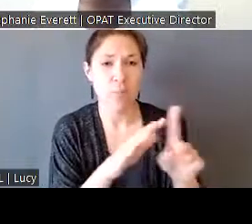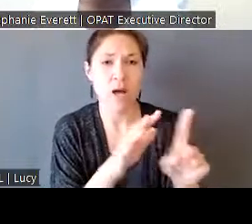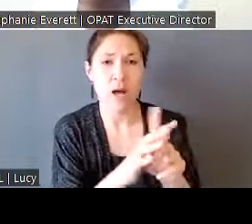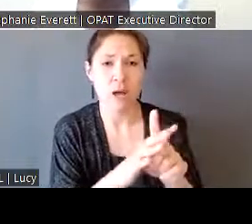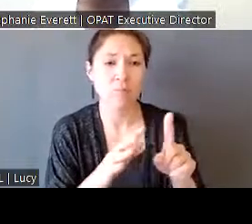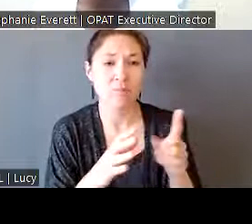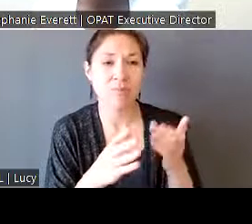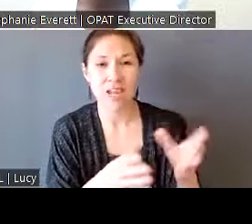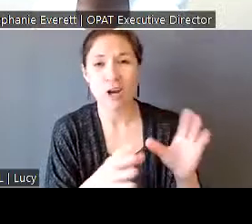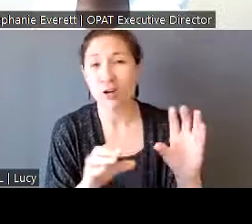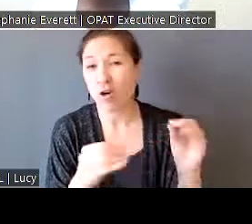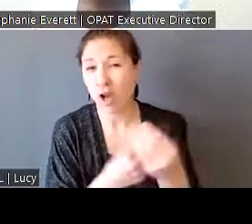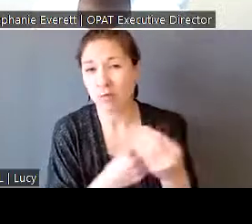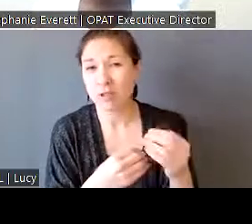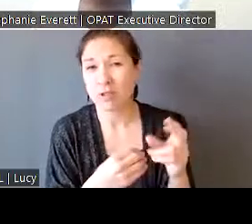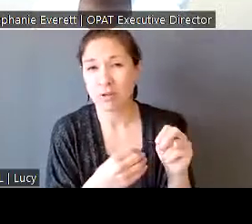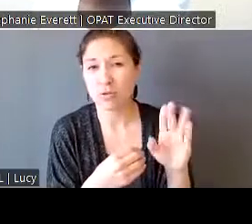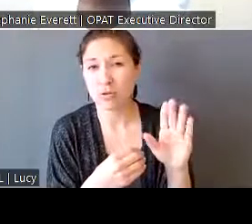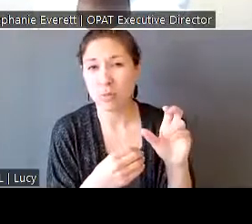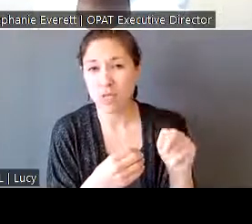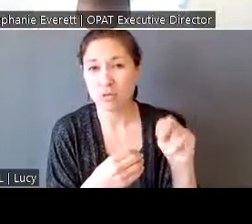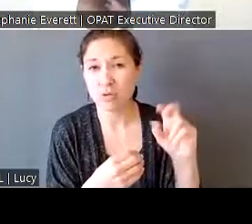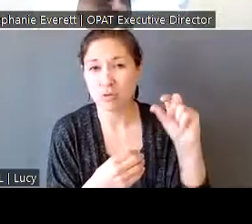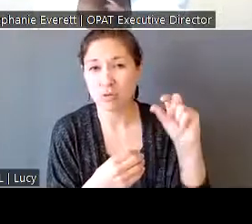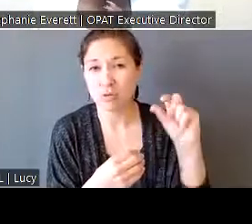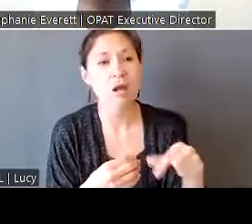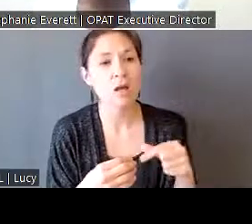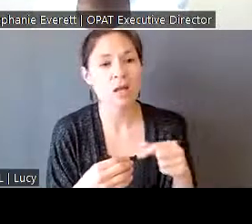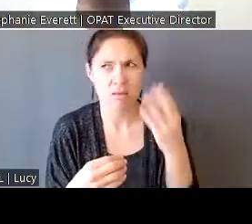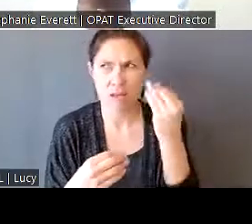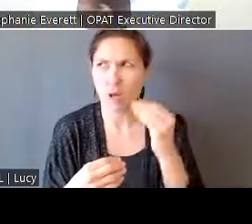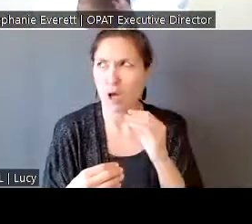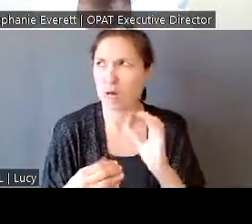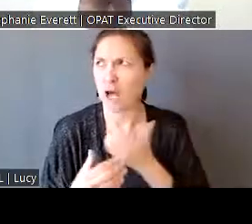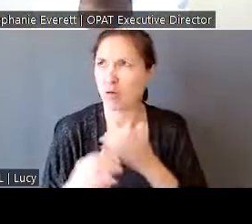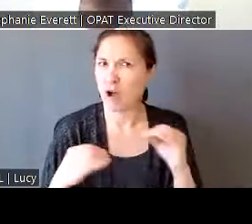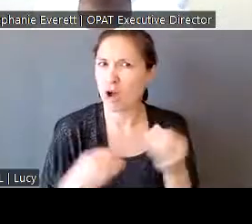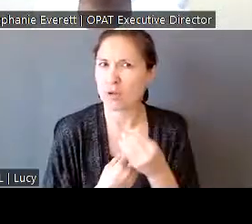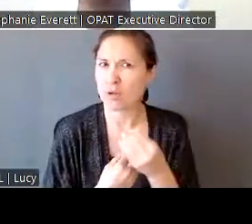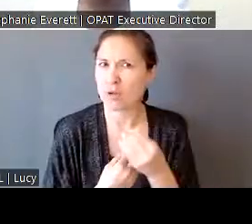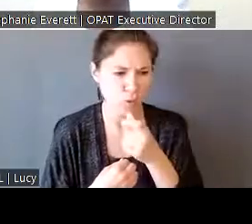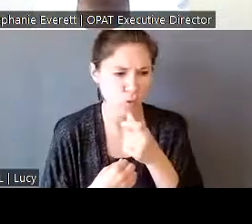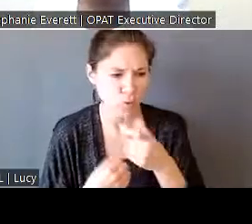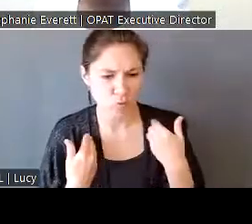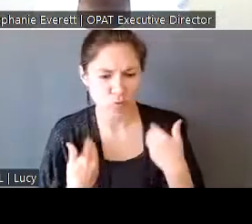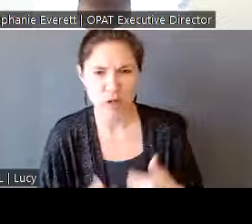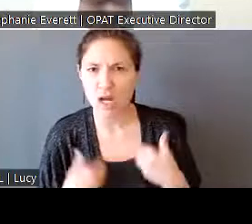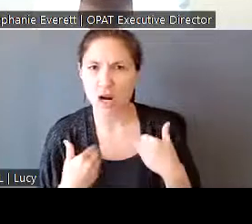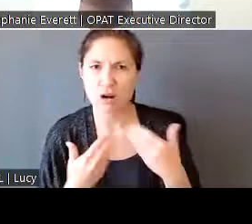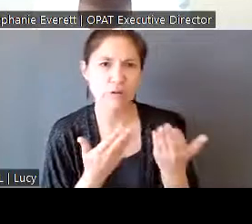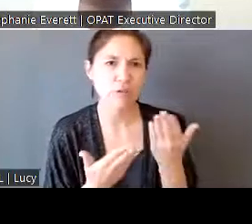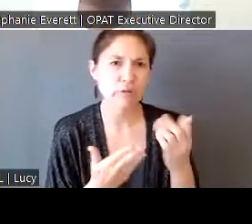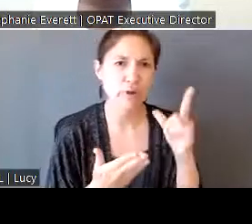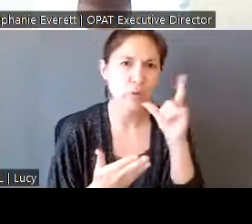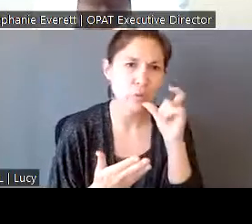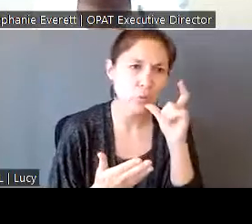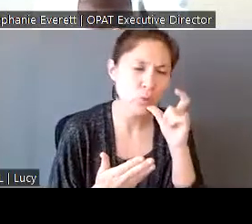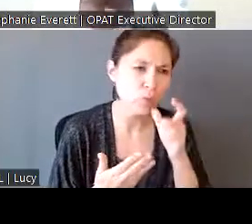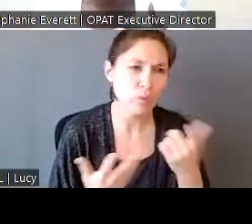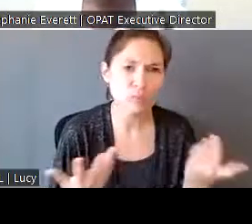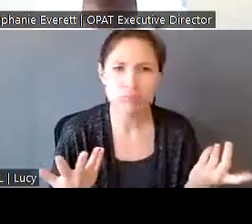and who do we serve? And so I'm looking at going forward in year 2 as